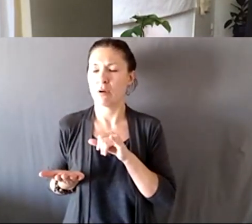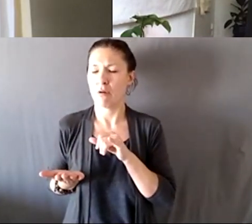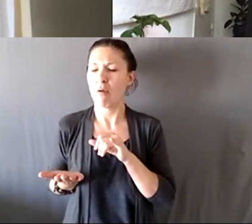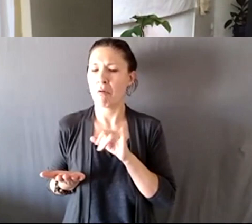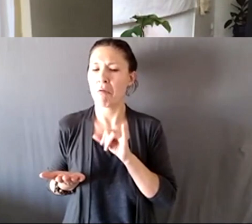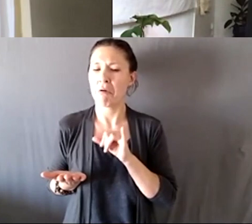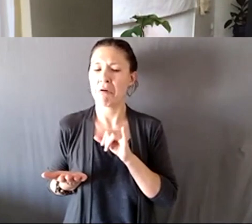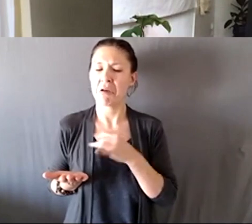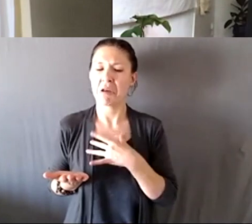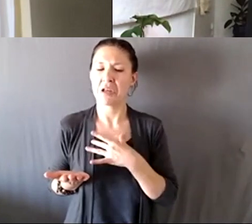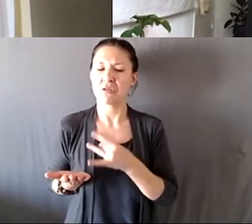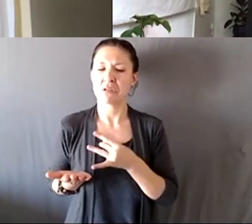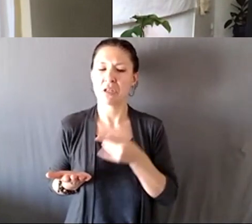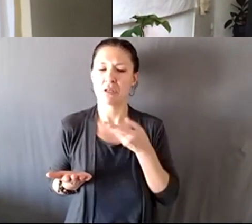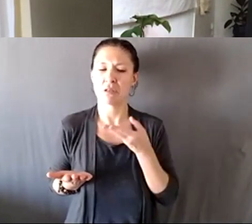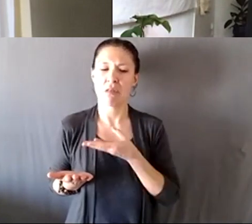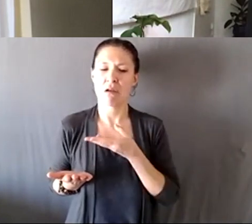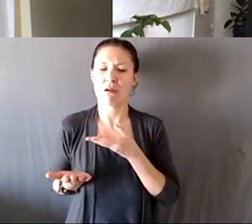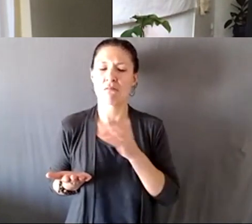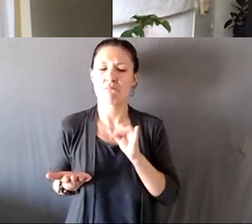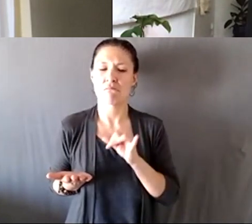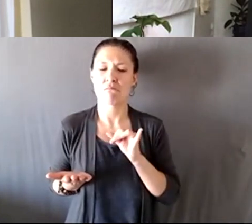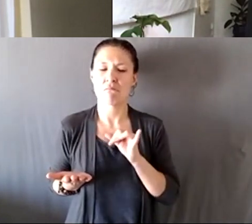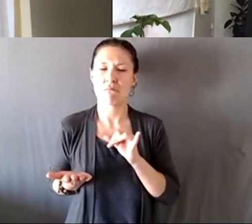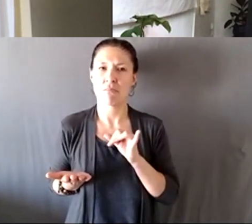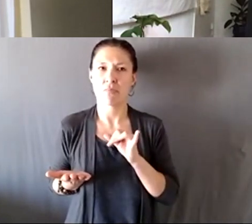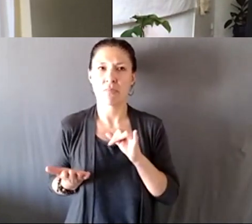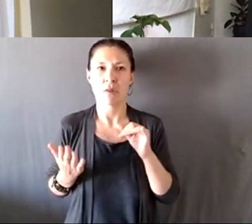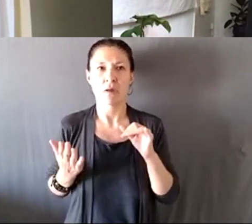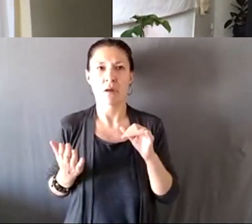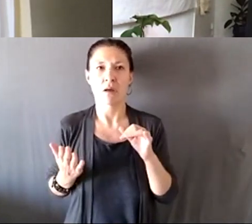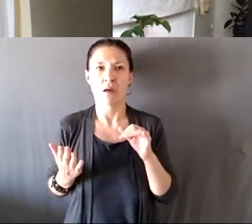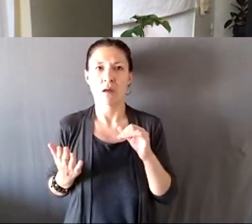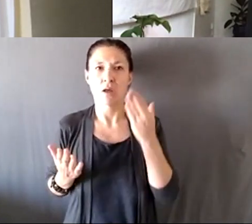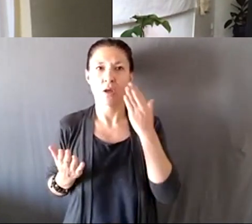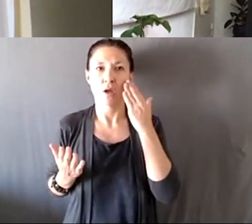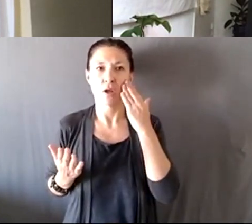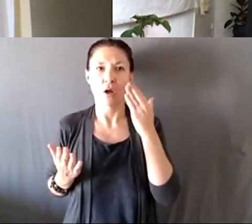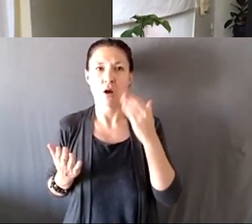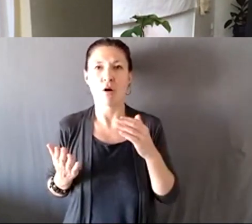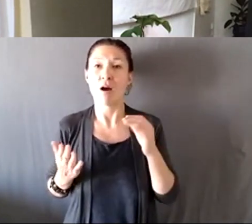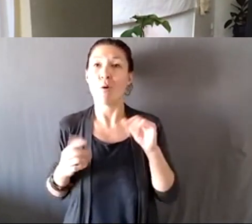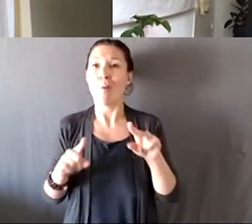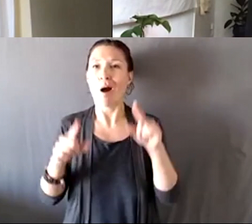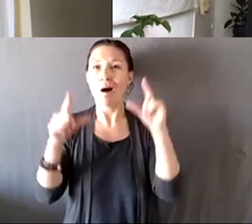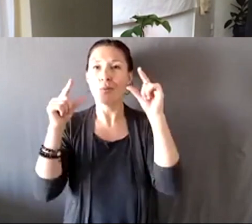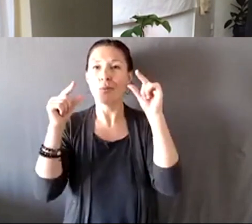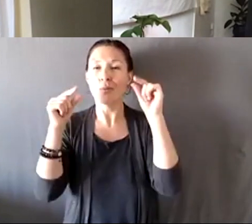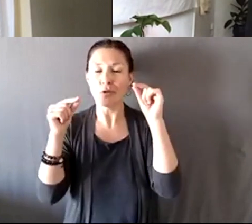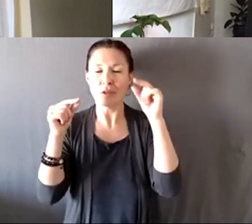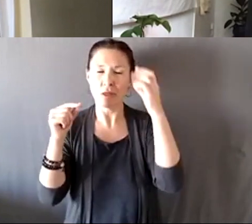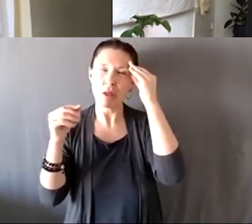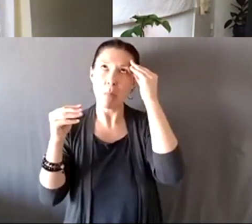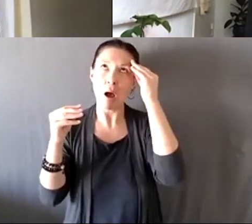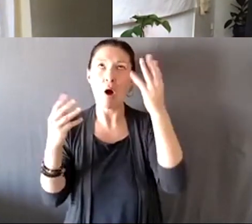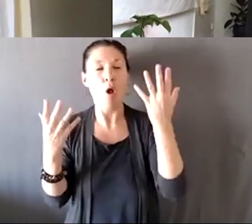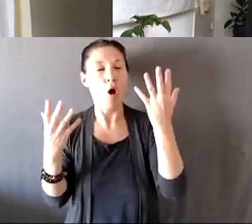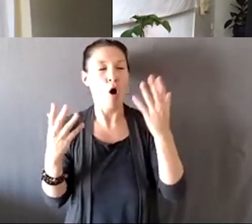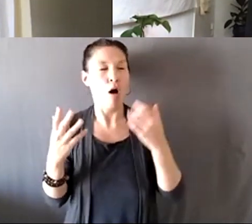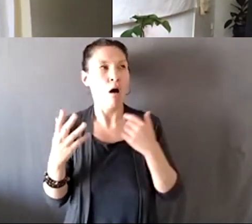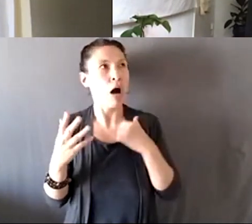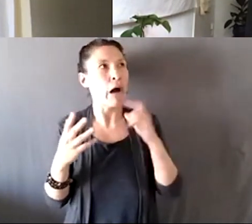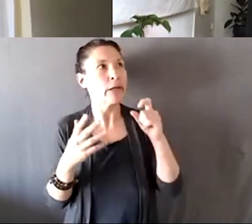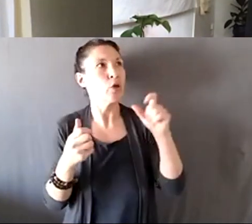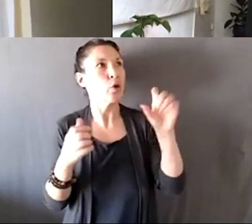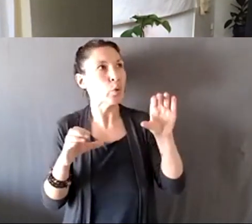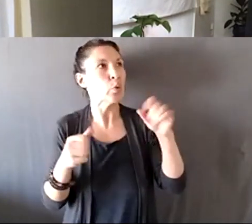It could be things like, I have my eyes closed on a call with 50 people, or maybe other things that make you